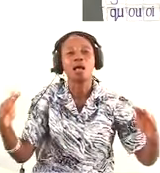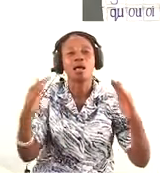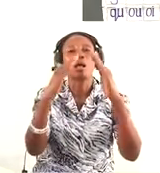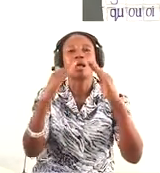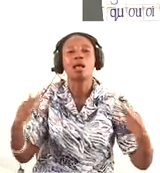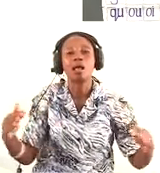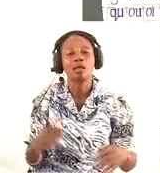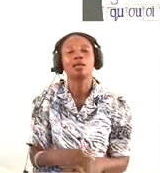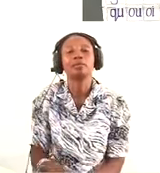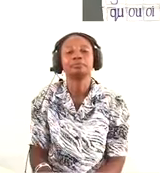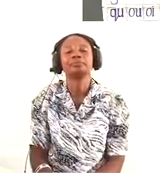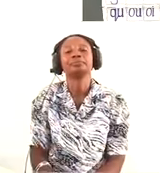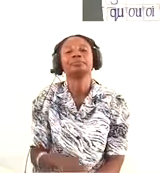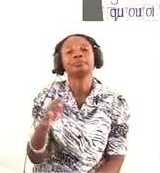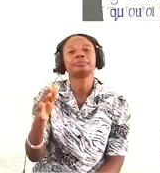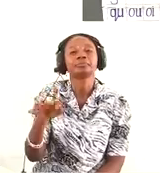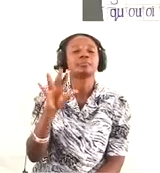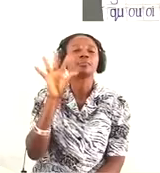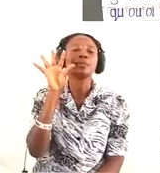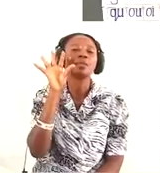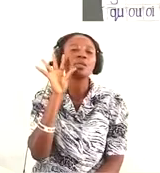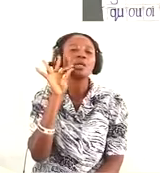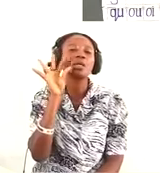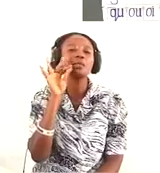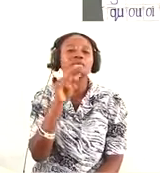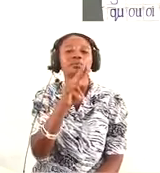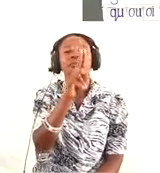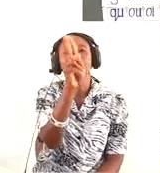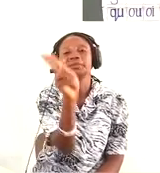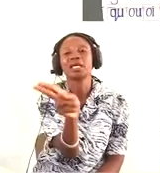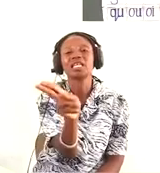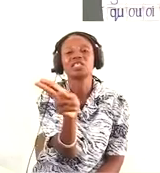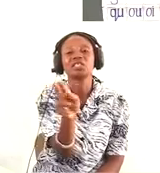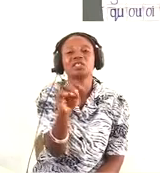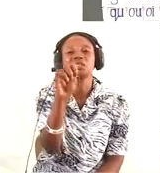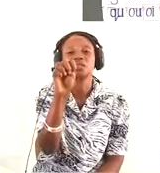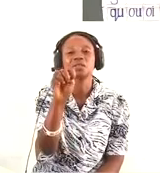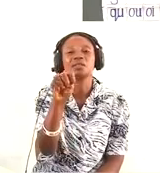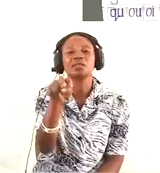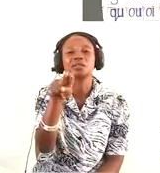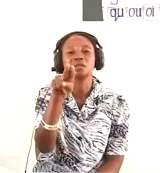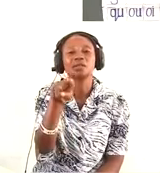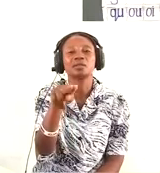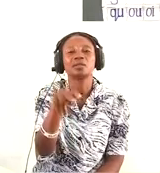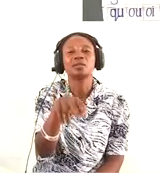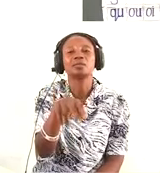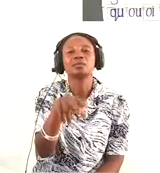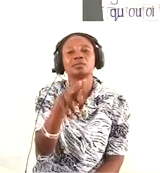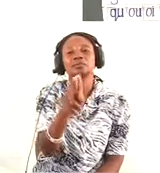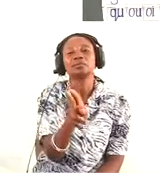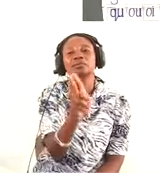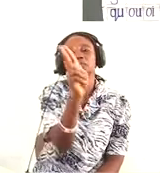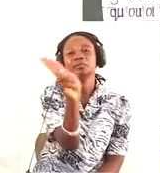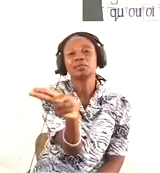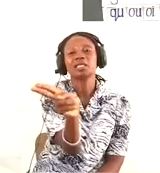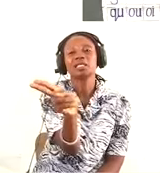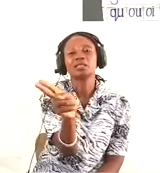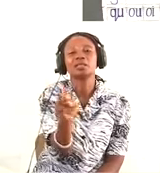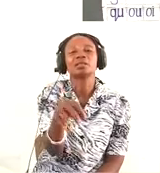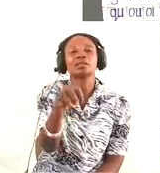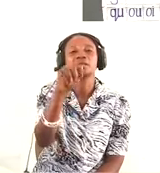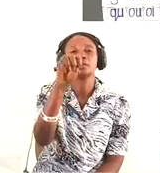And the last word is what? Hen. What is the word? Hen. Let's say it again. Hen. Where is the